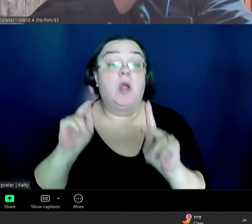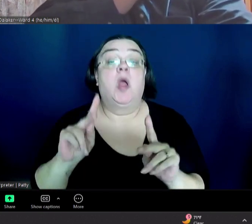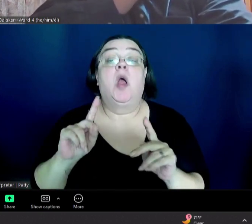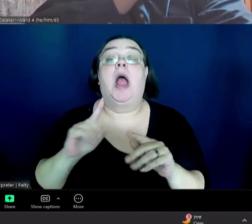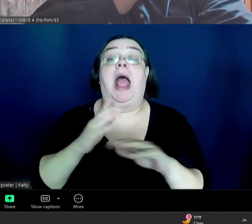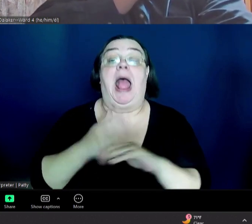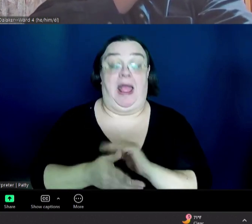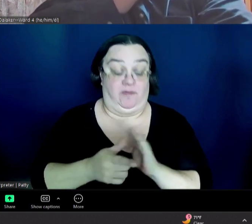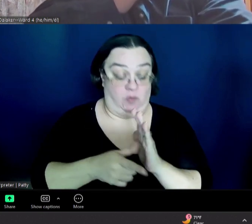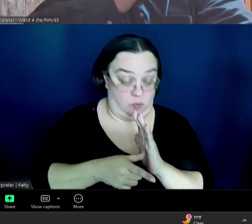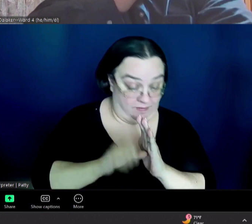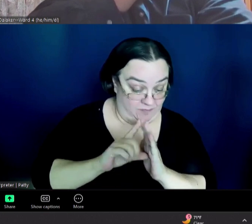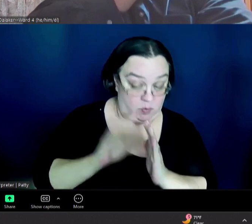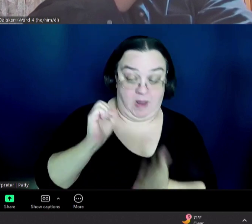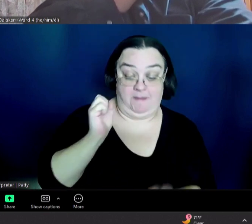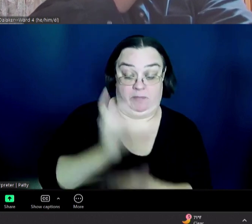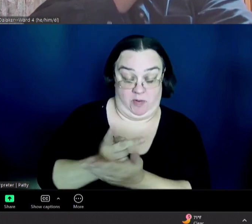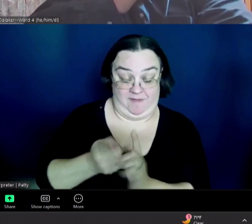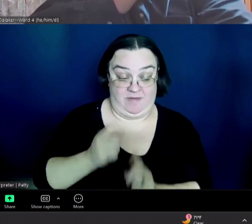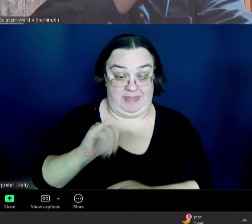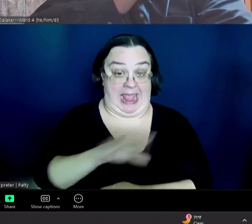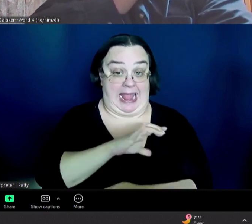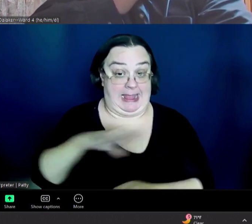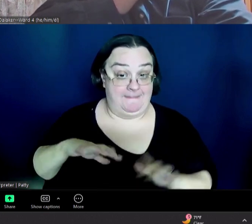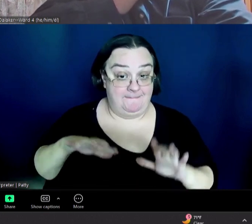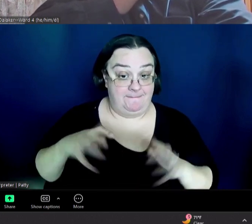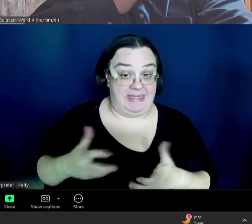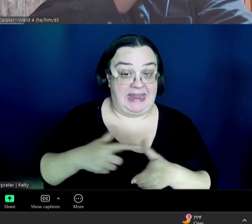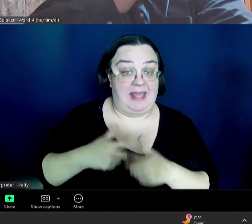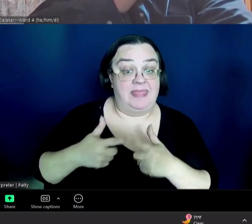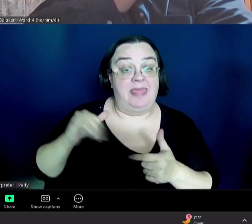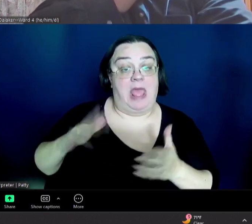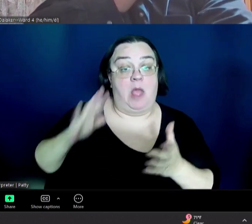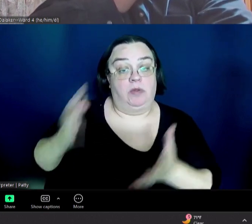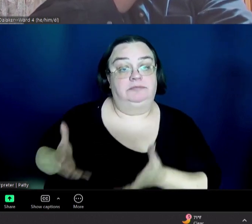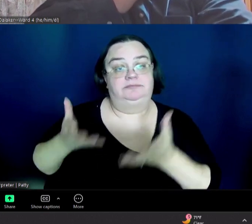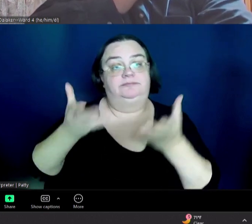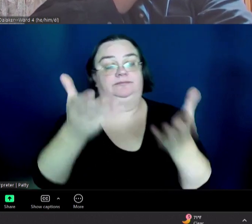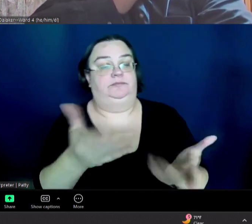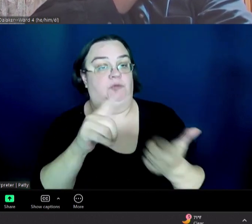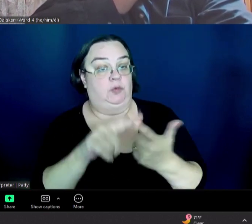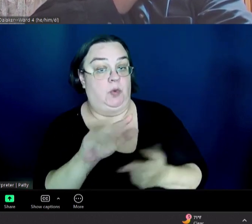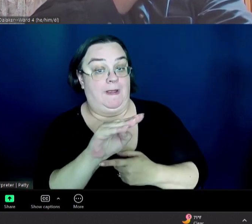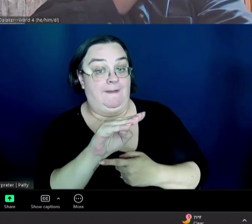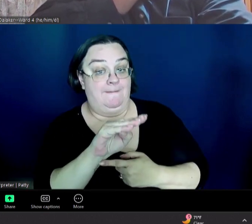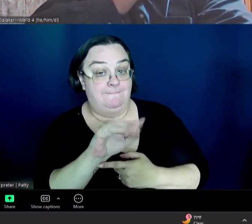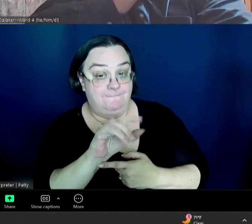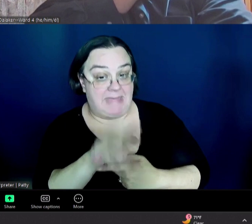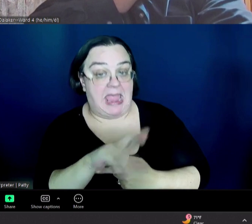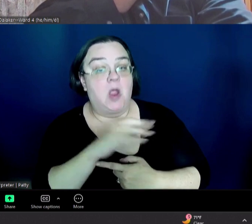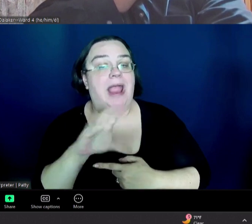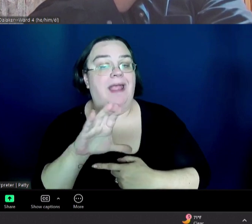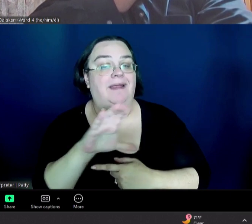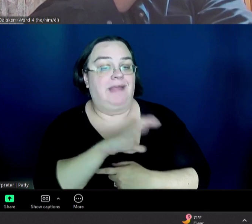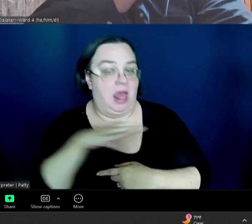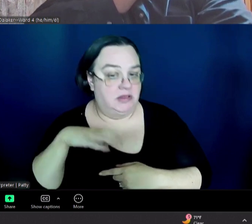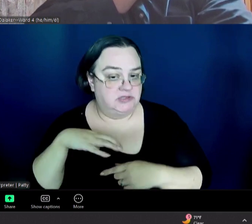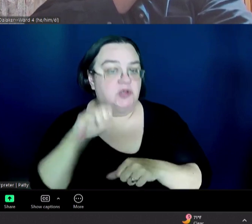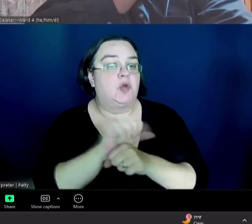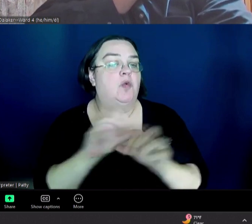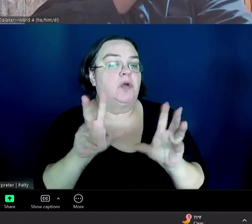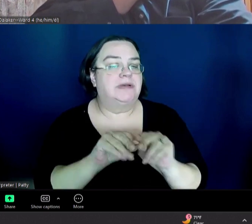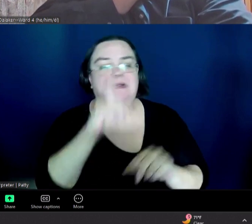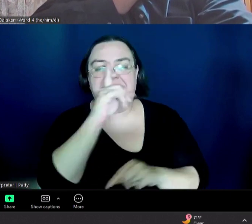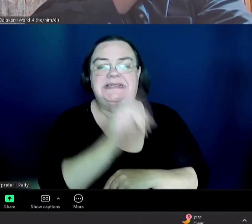and the approval of the committee, it moves forward to the Mayor and Council at a work session similar to that of a town